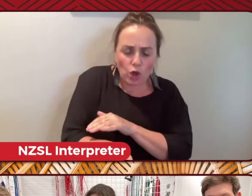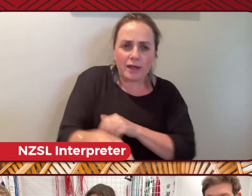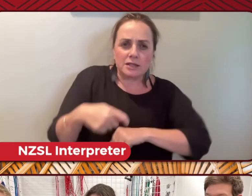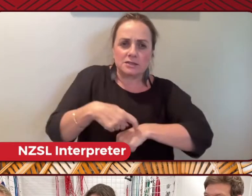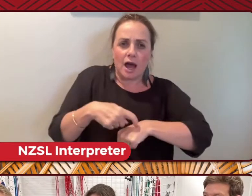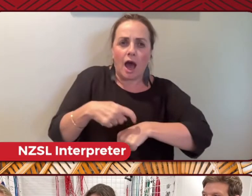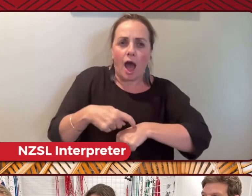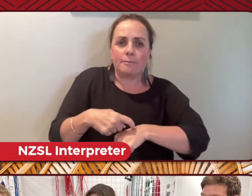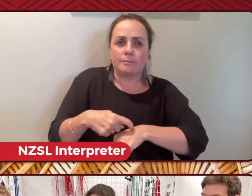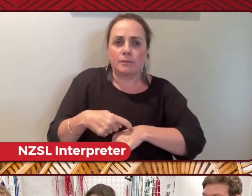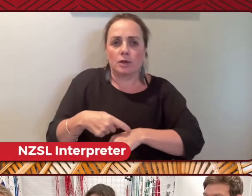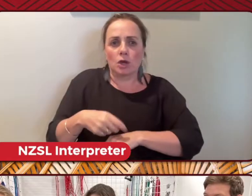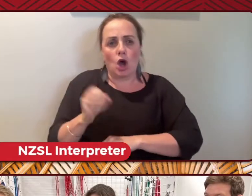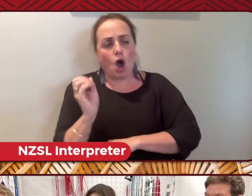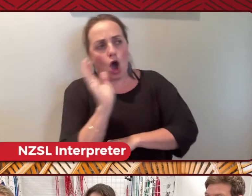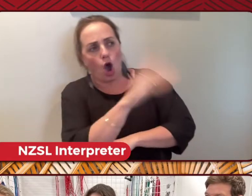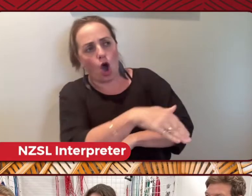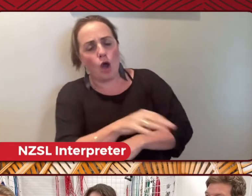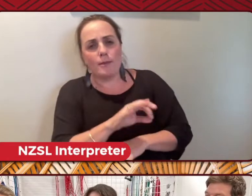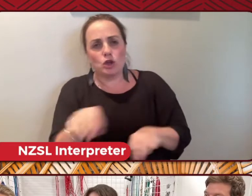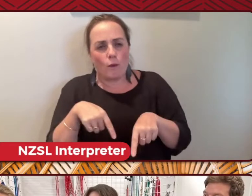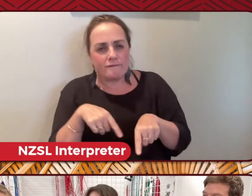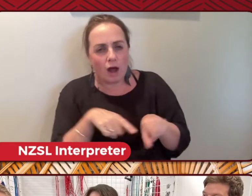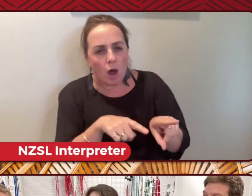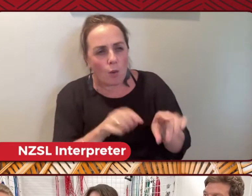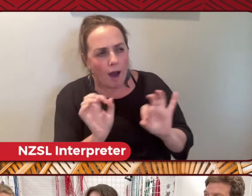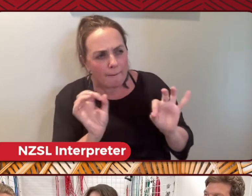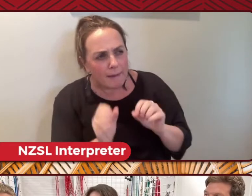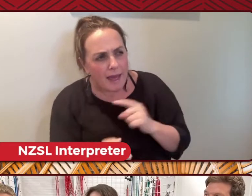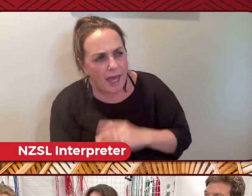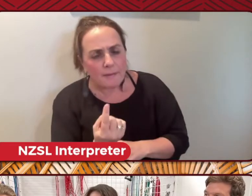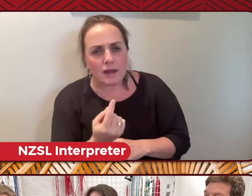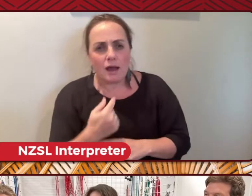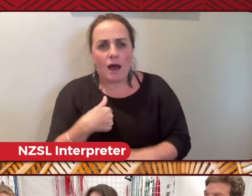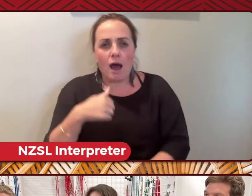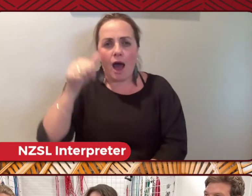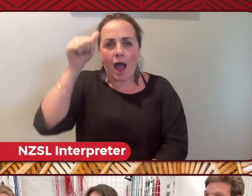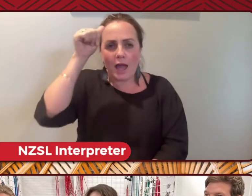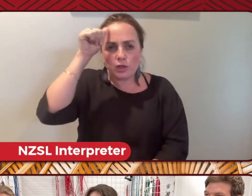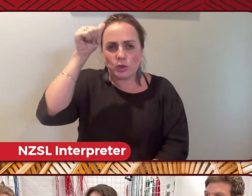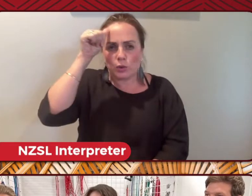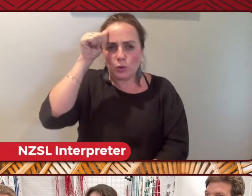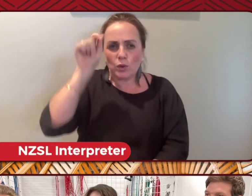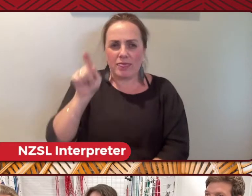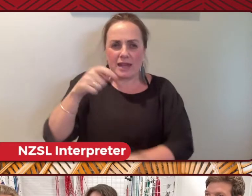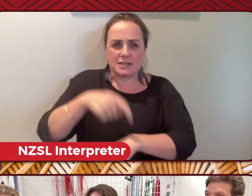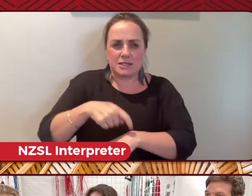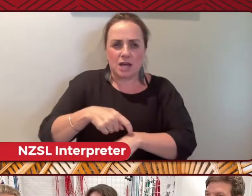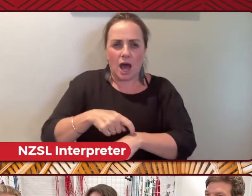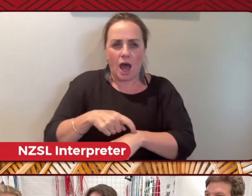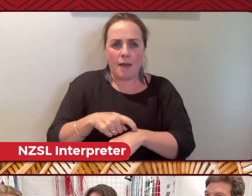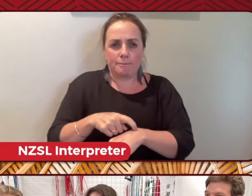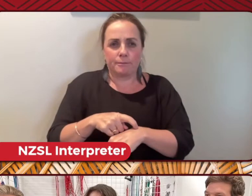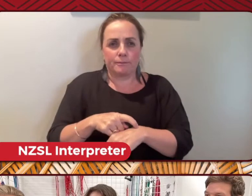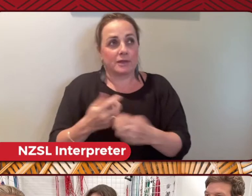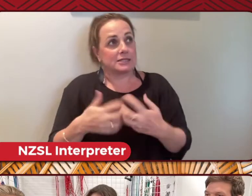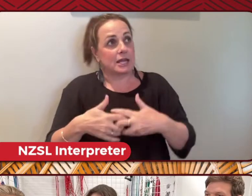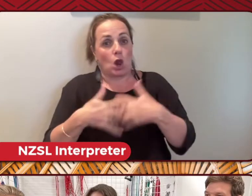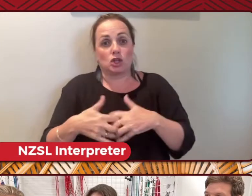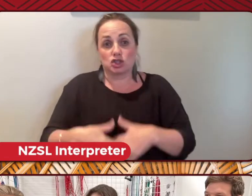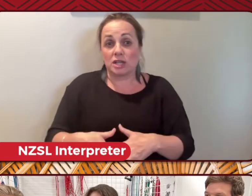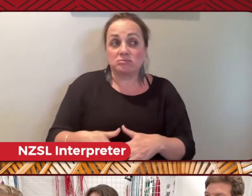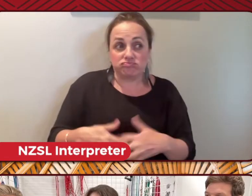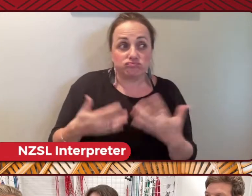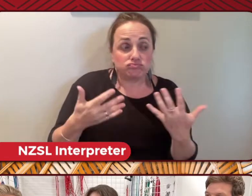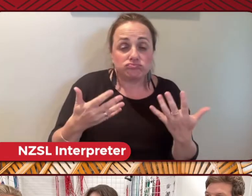getting sent home, not having any follow-up. I knew that neuroplasticity was at its finest at that point, and there